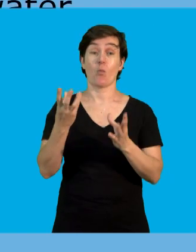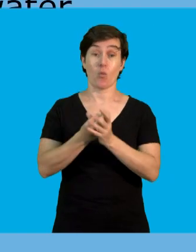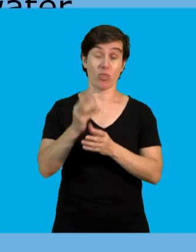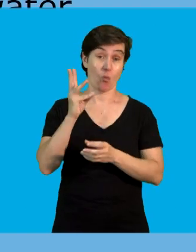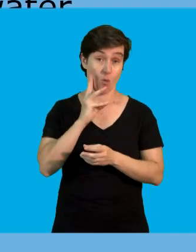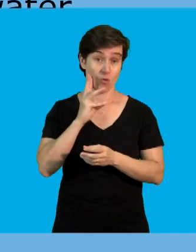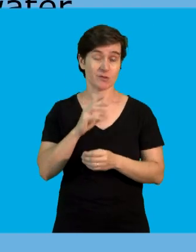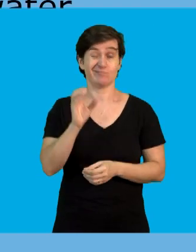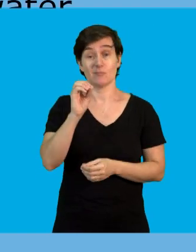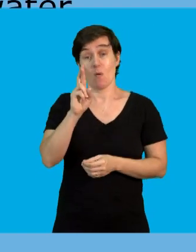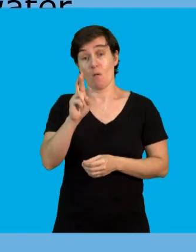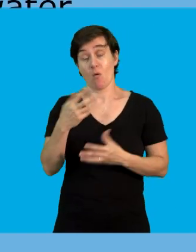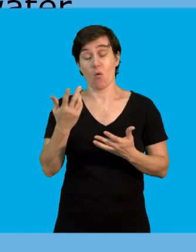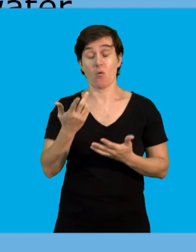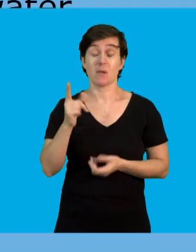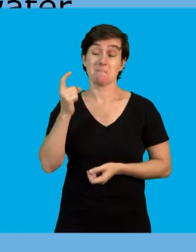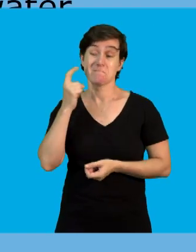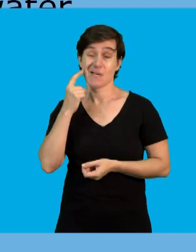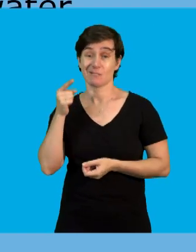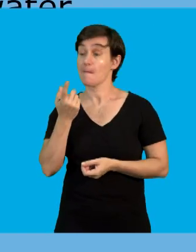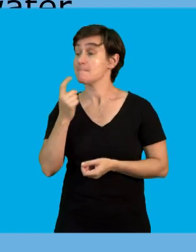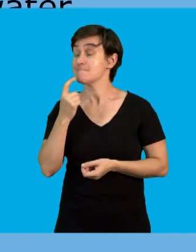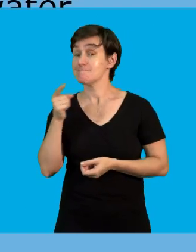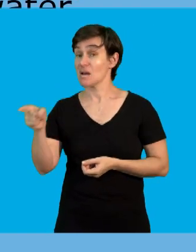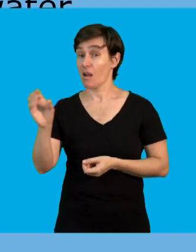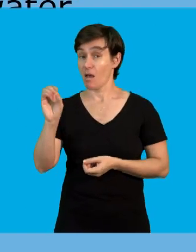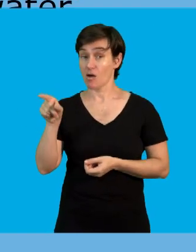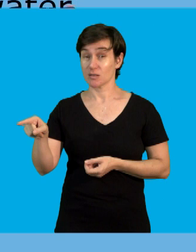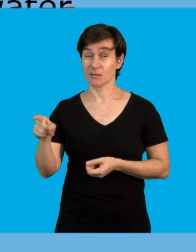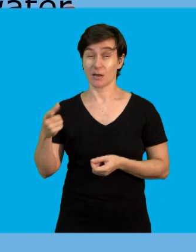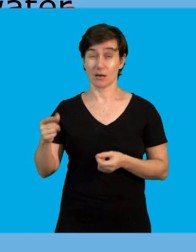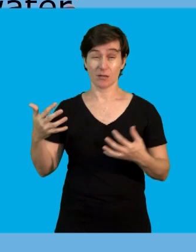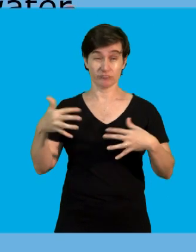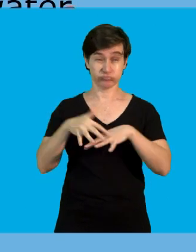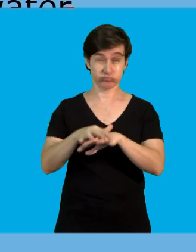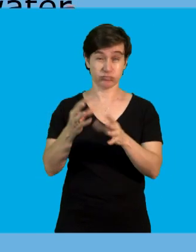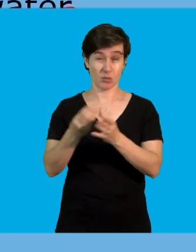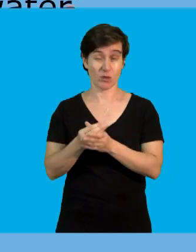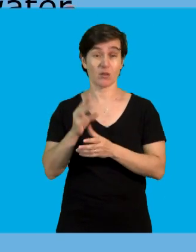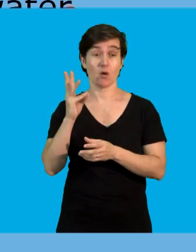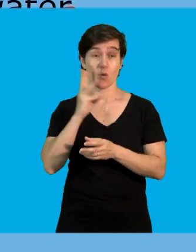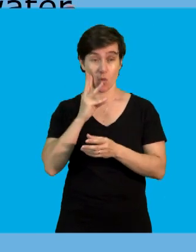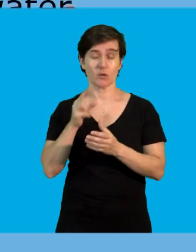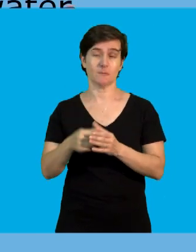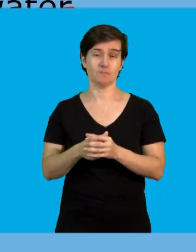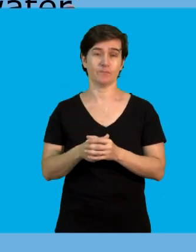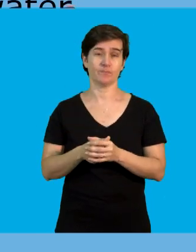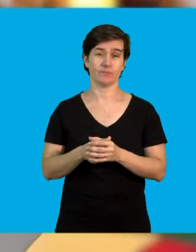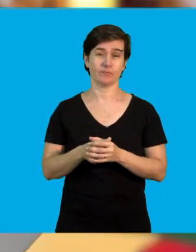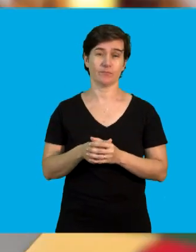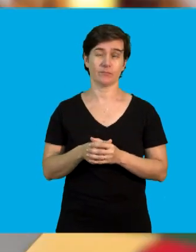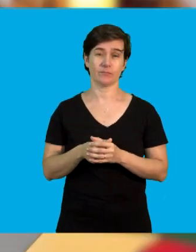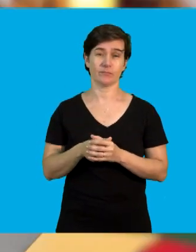Or when a soluble metal oxide reacts with water, we can still form our metal